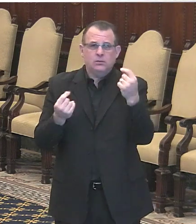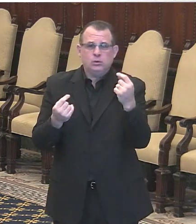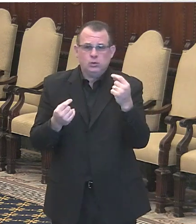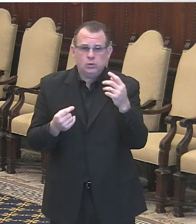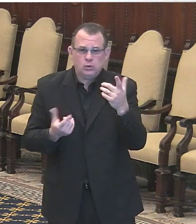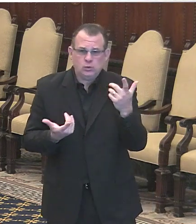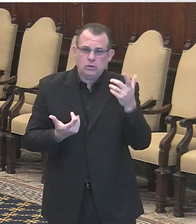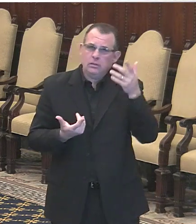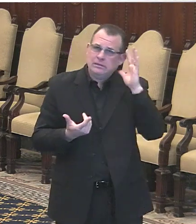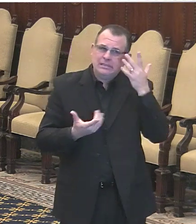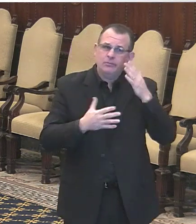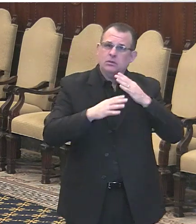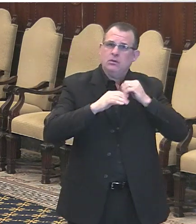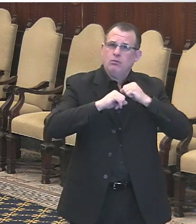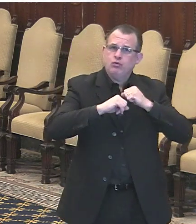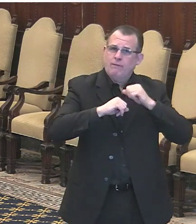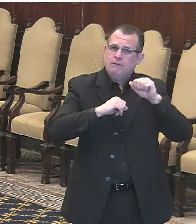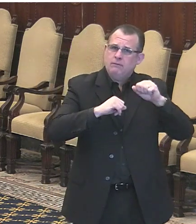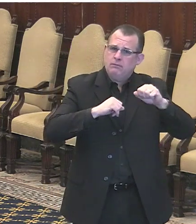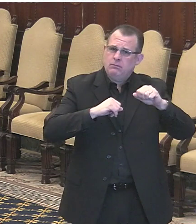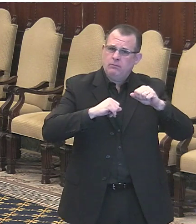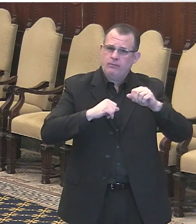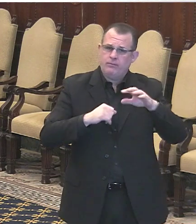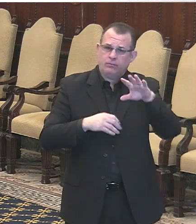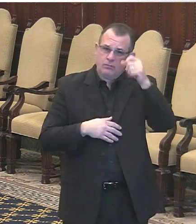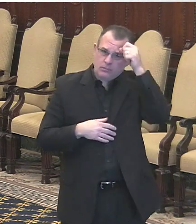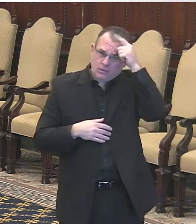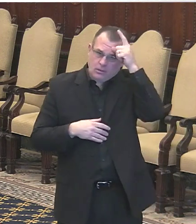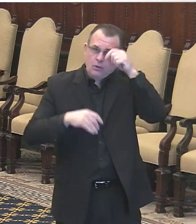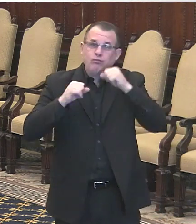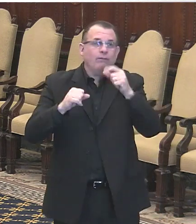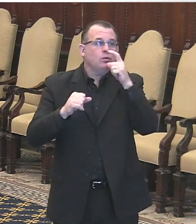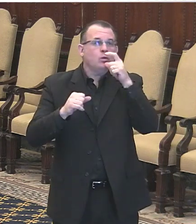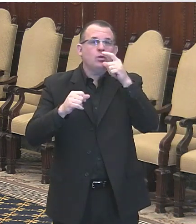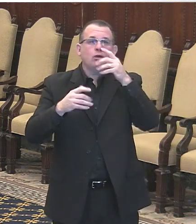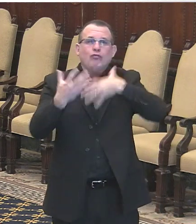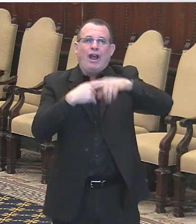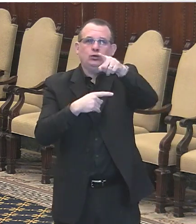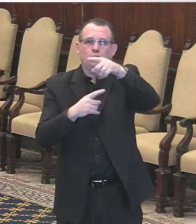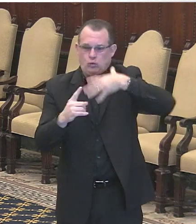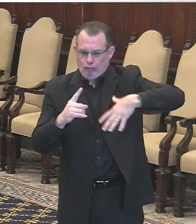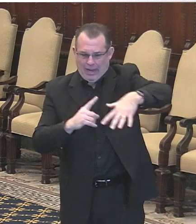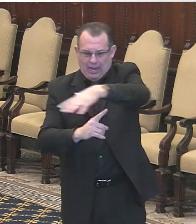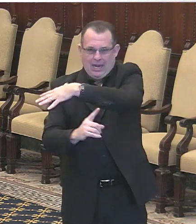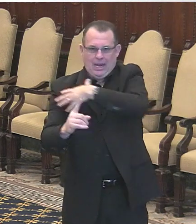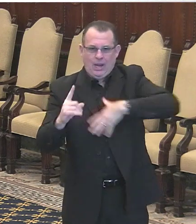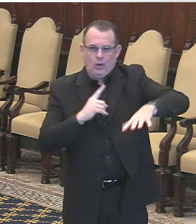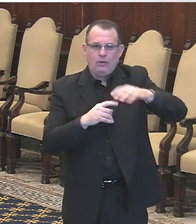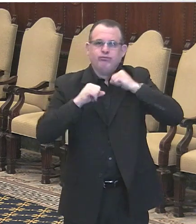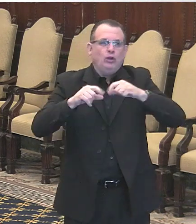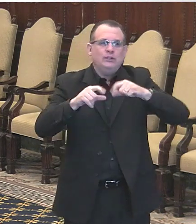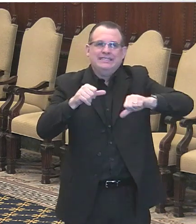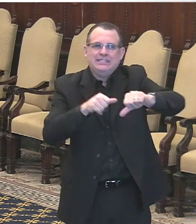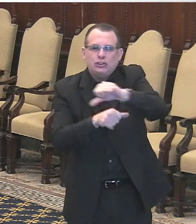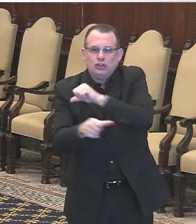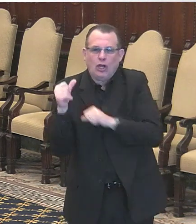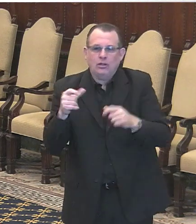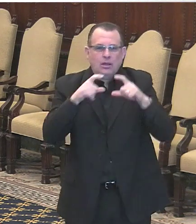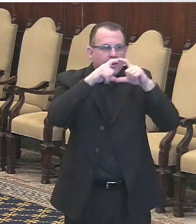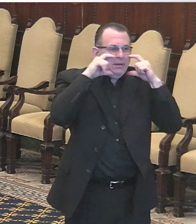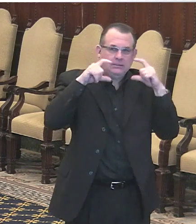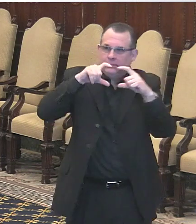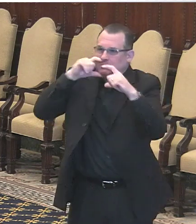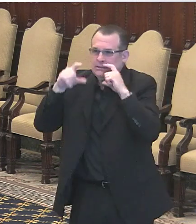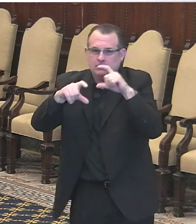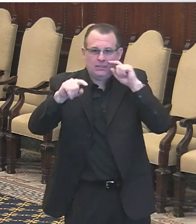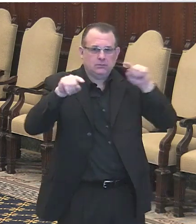but more protects the people around you. So this is what we can all do for each other, is to wear masks so that we don't spread the infection that we might not know that we have to